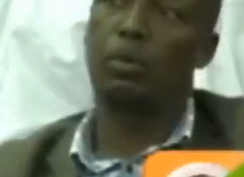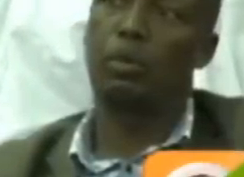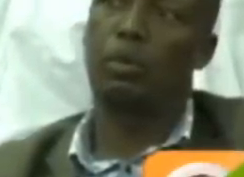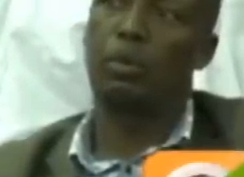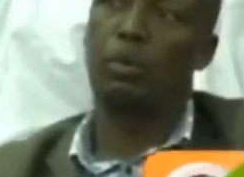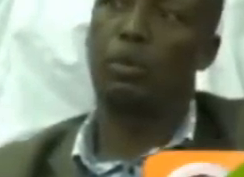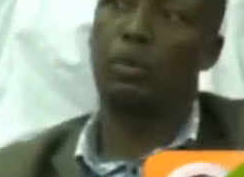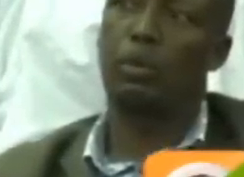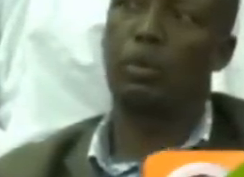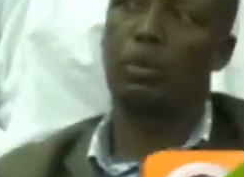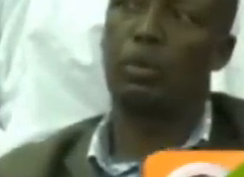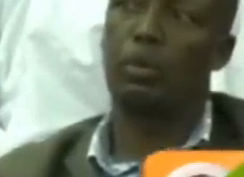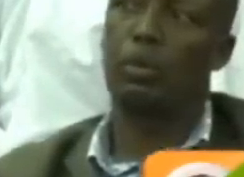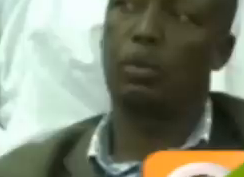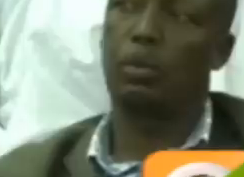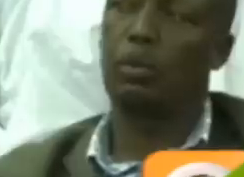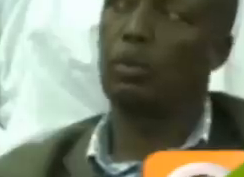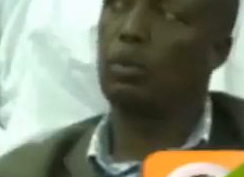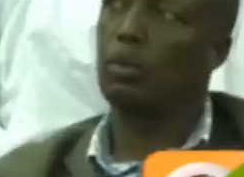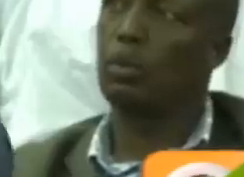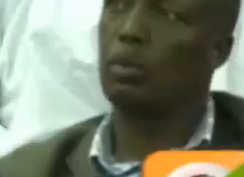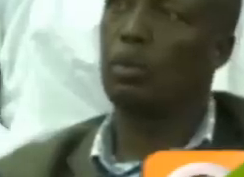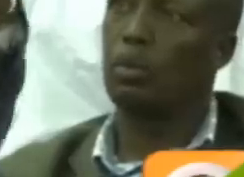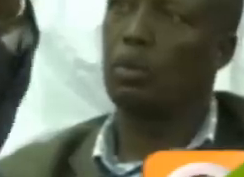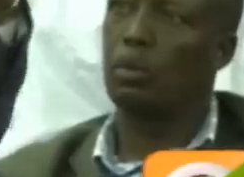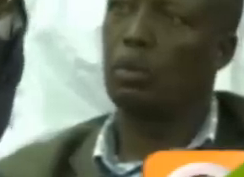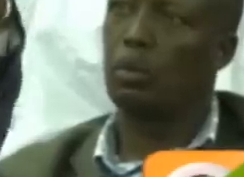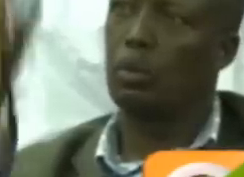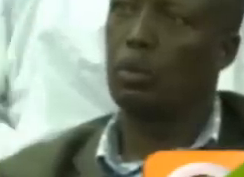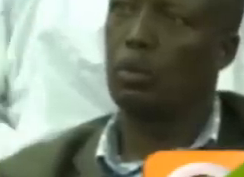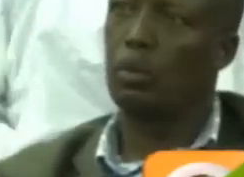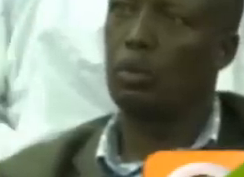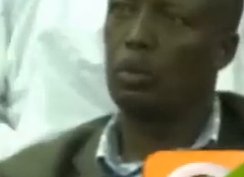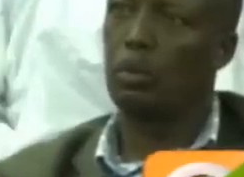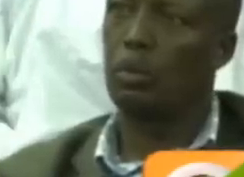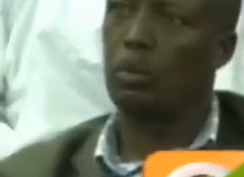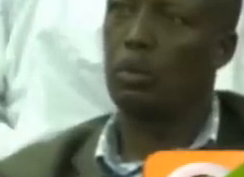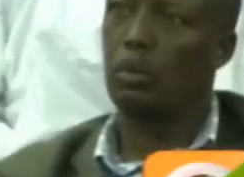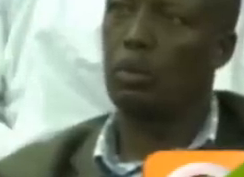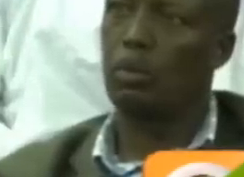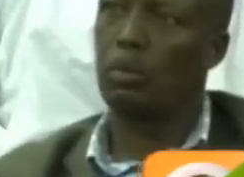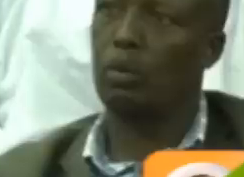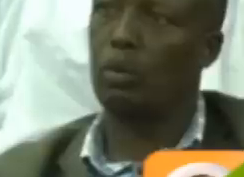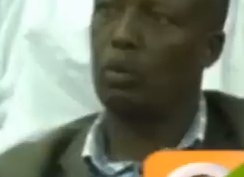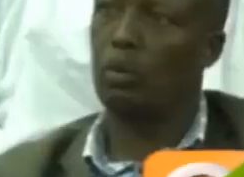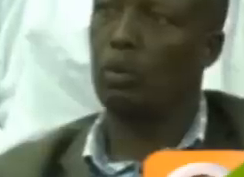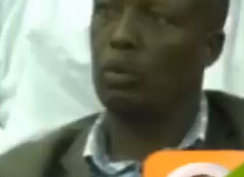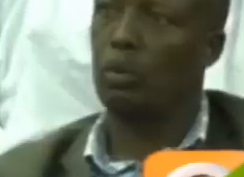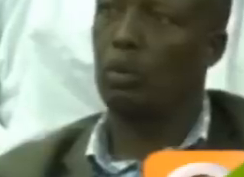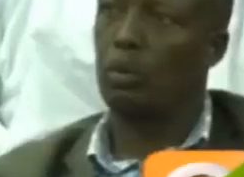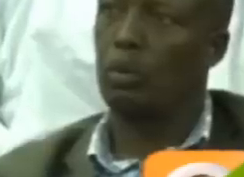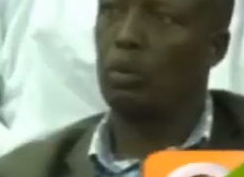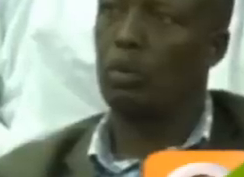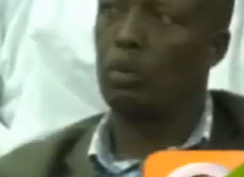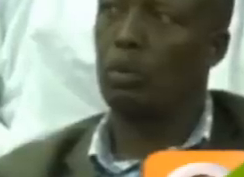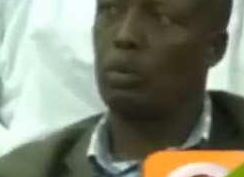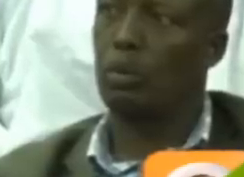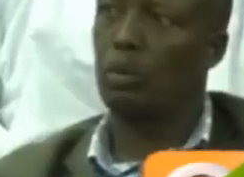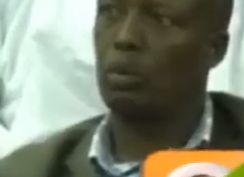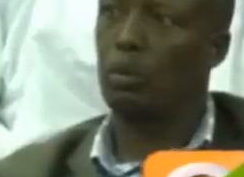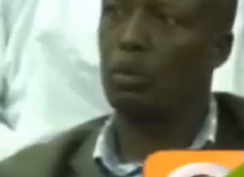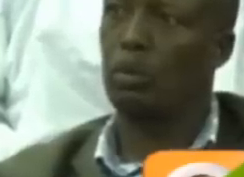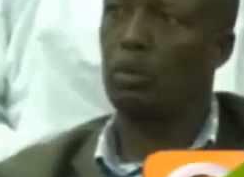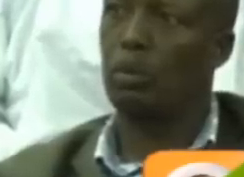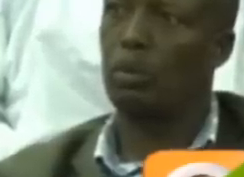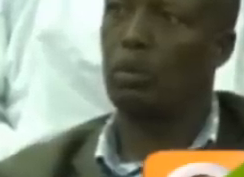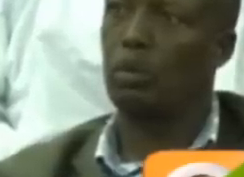with all capacities, wenye uwezo tofauti, wewe ulinichagua